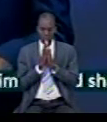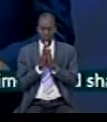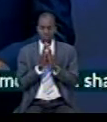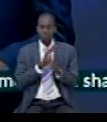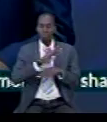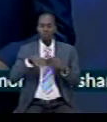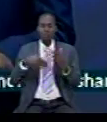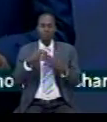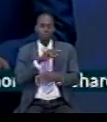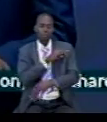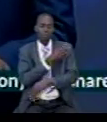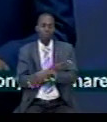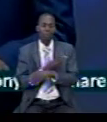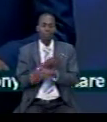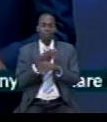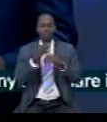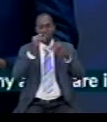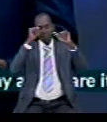Almighty Father,